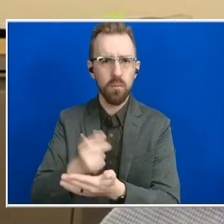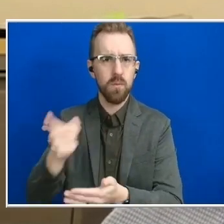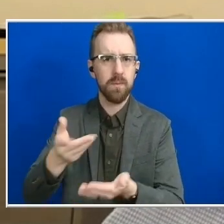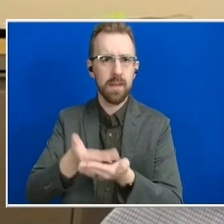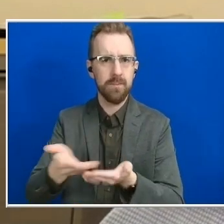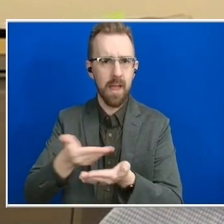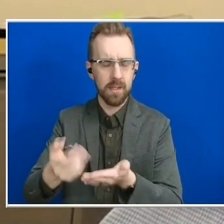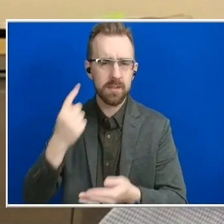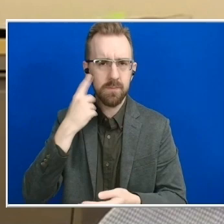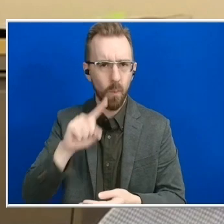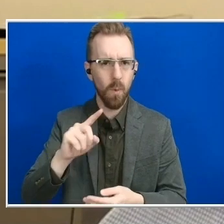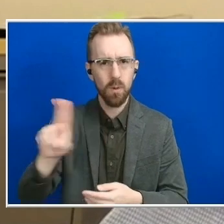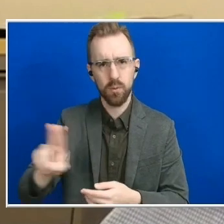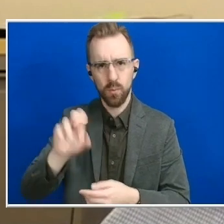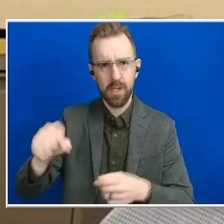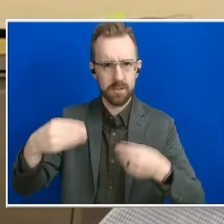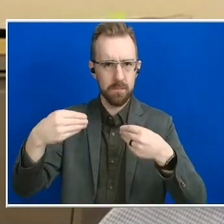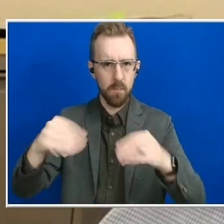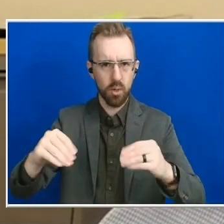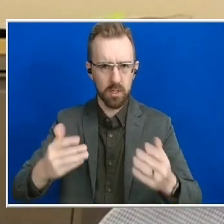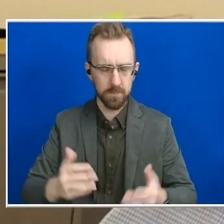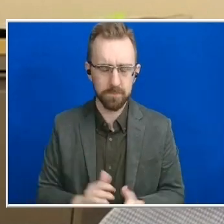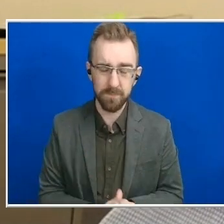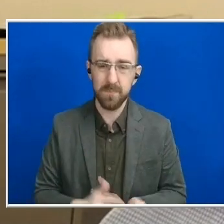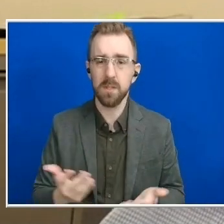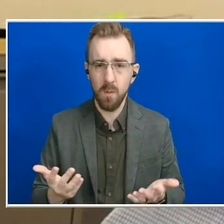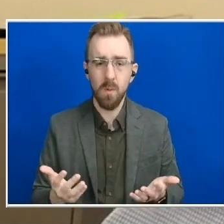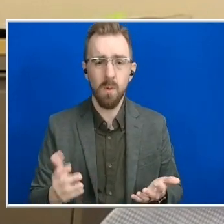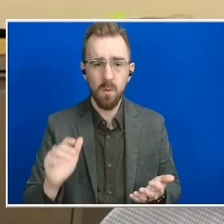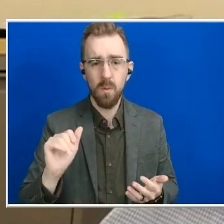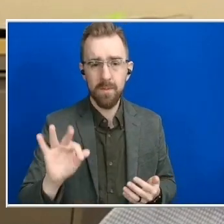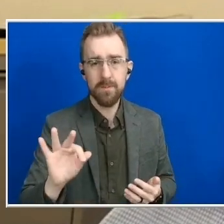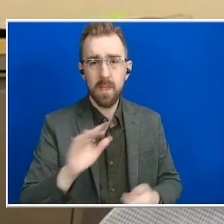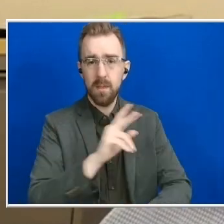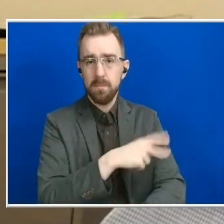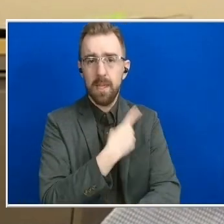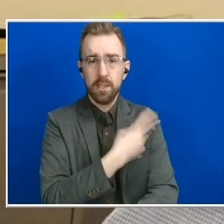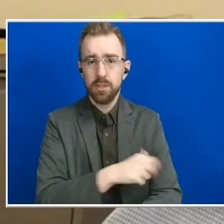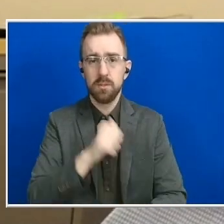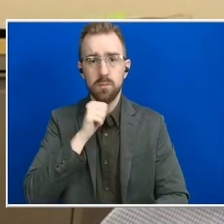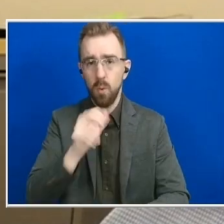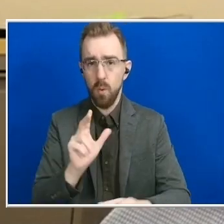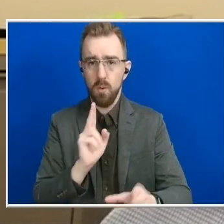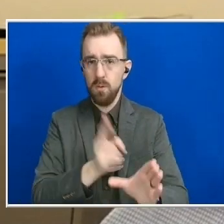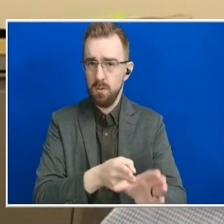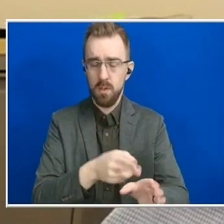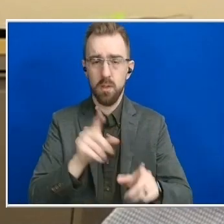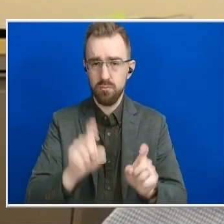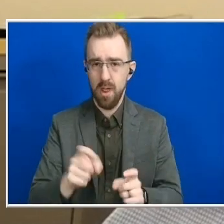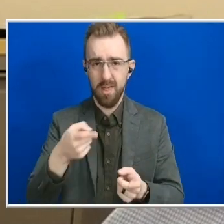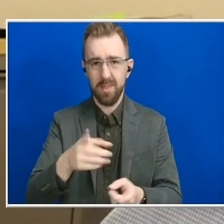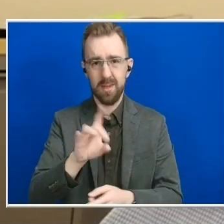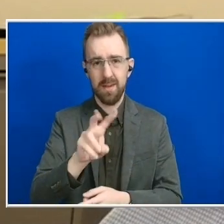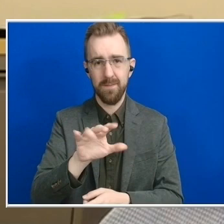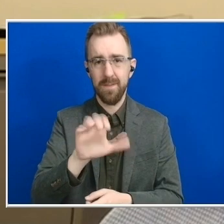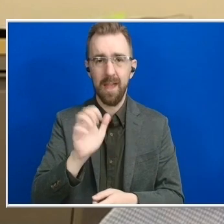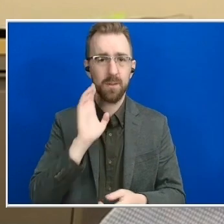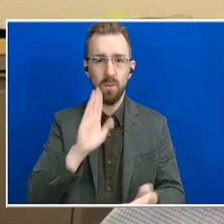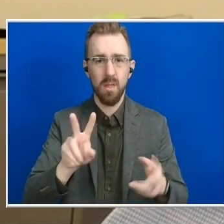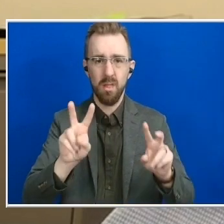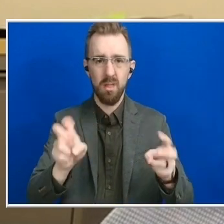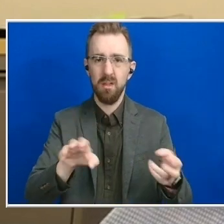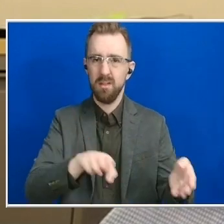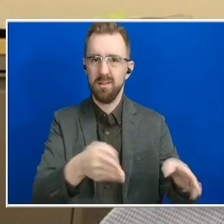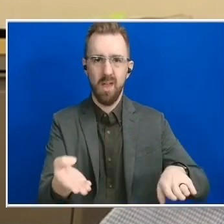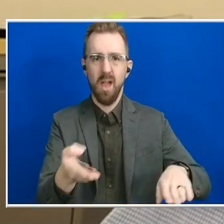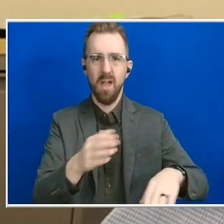the U.S. market. So if patients don't enroll in the trial, then this device dies on in the